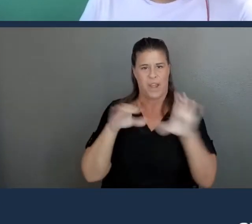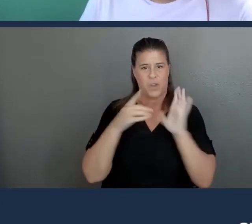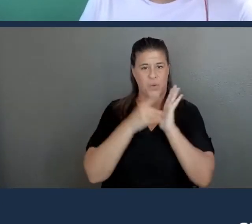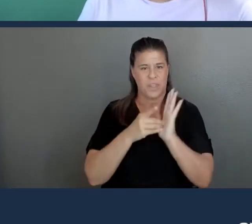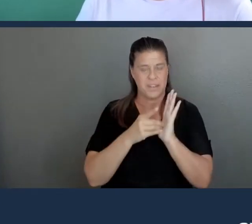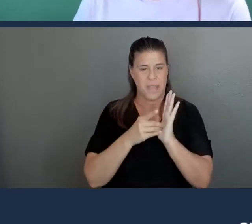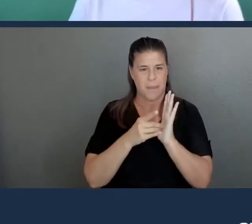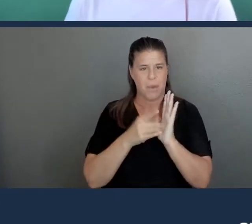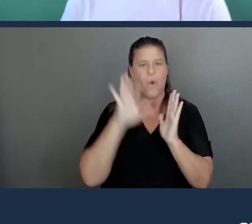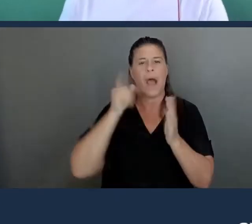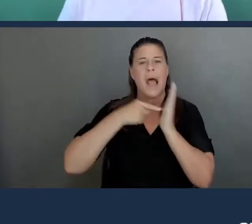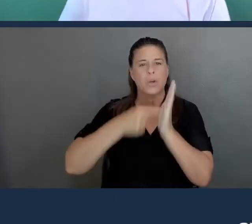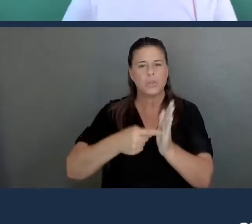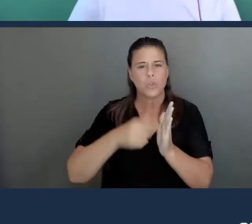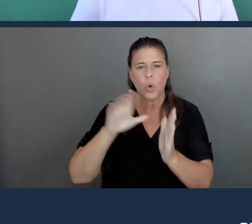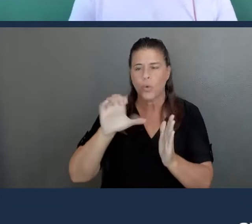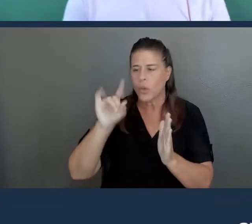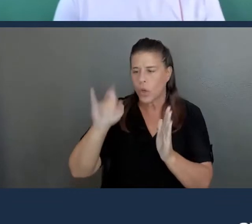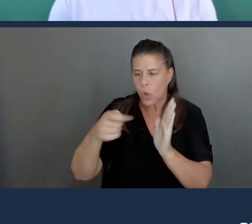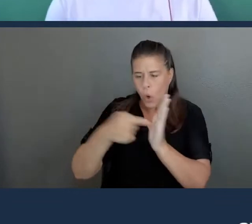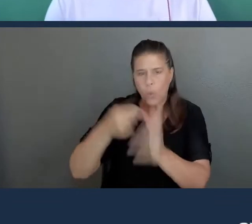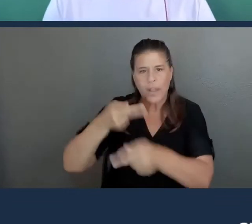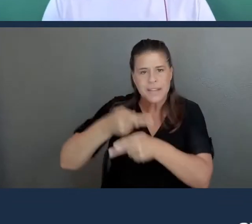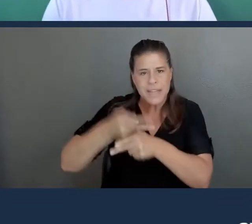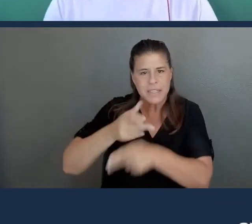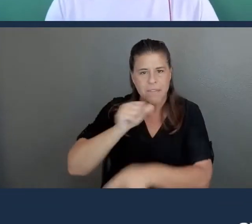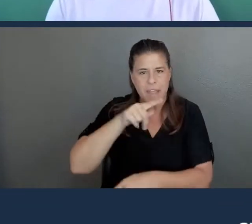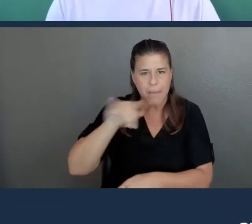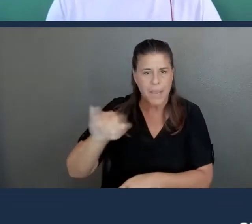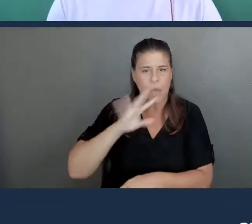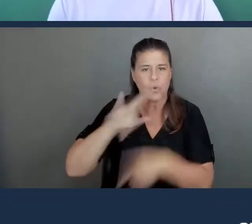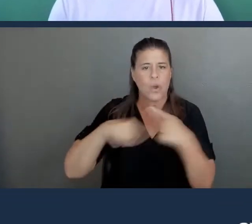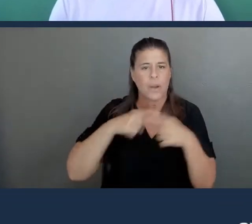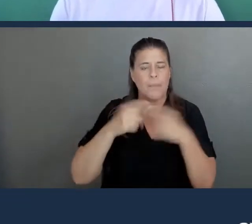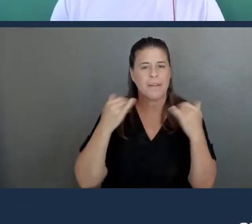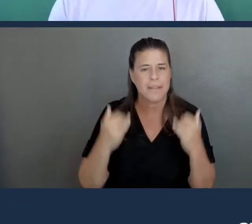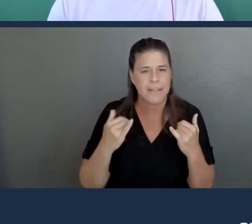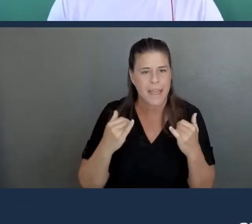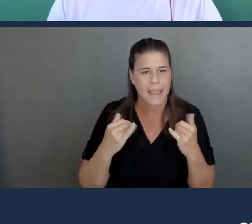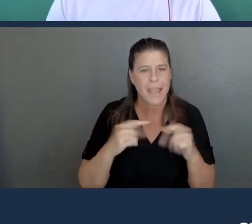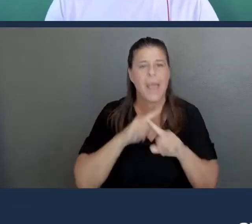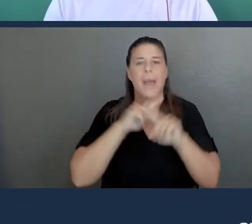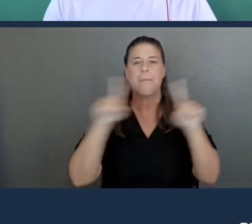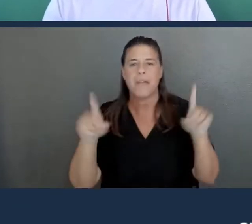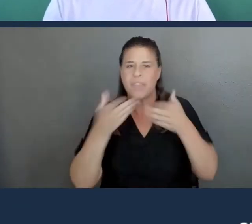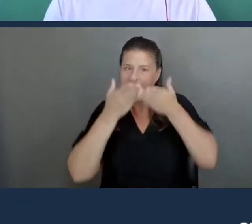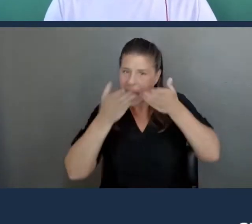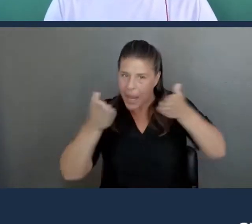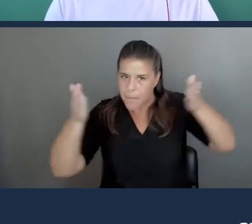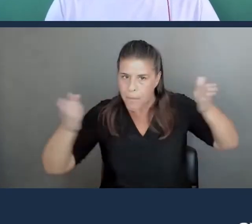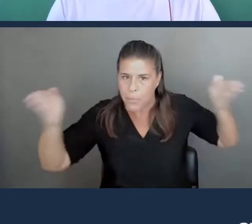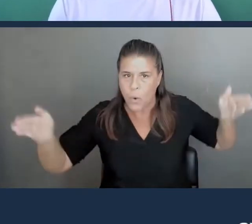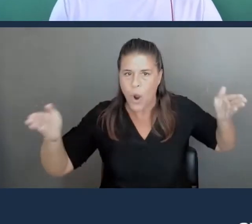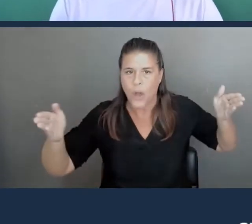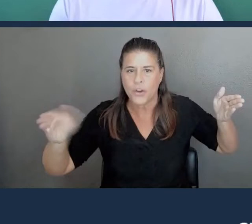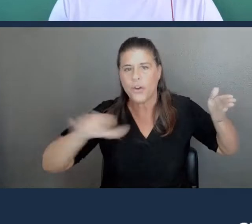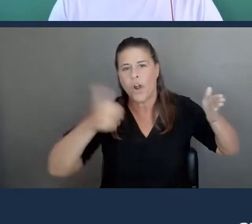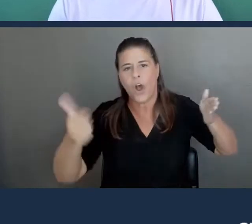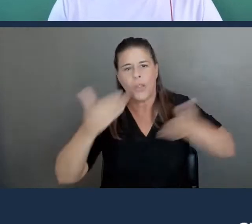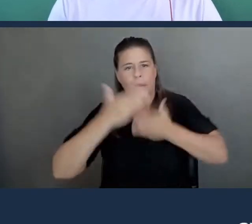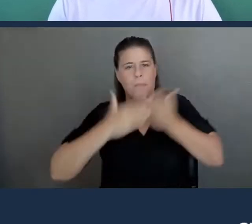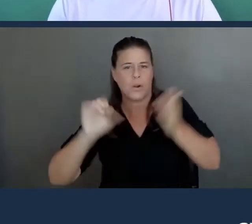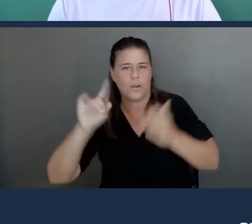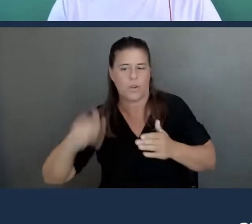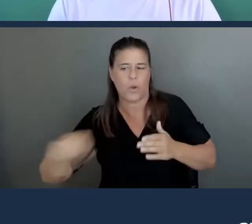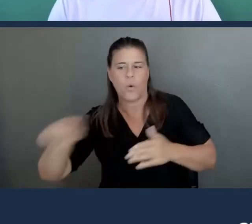I'm going to show the code that handles the API we're talking about today, but then a broader set of code that we